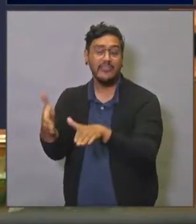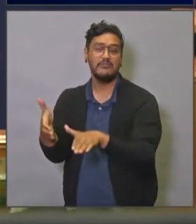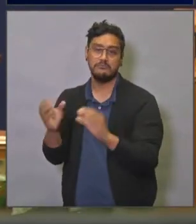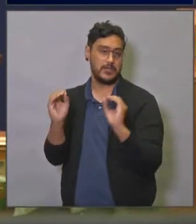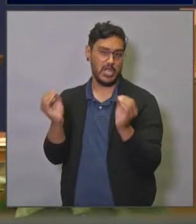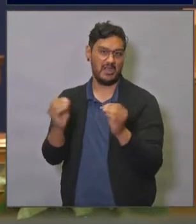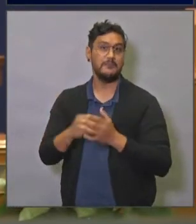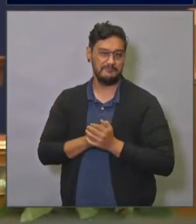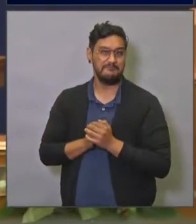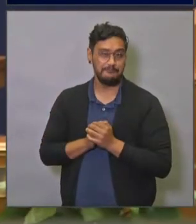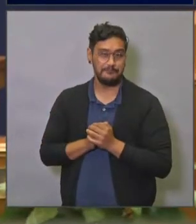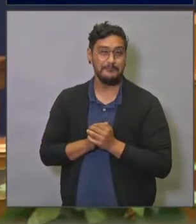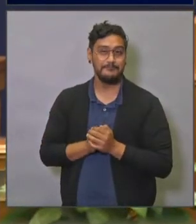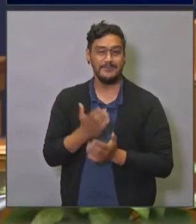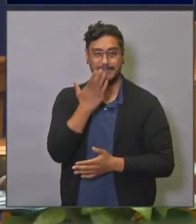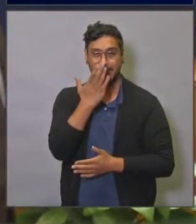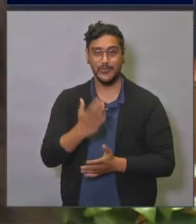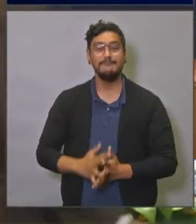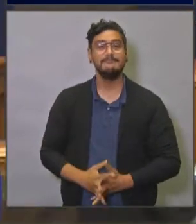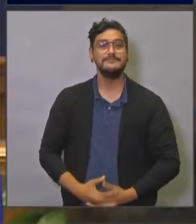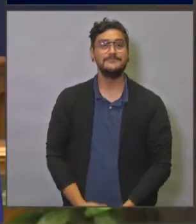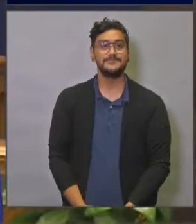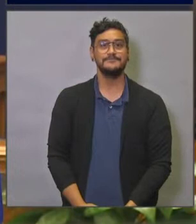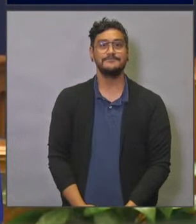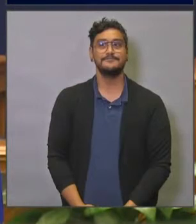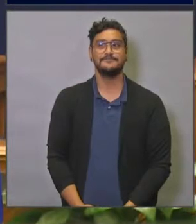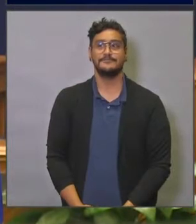recently, but that's where we are at the moment. Thank you.